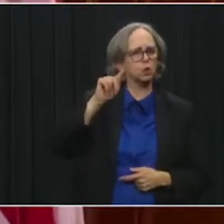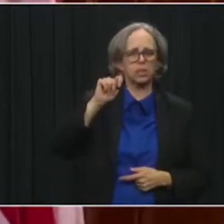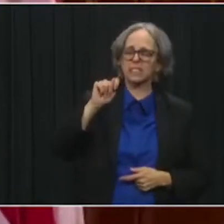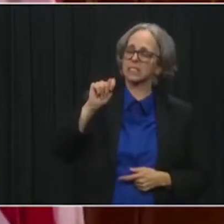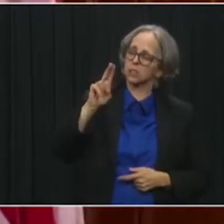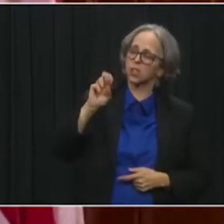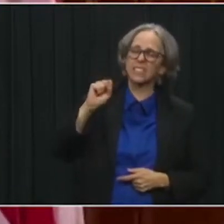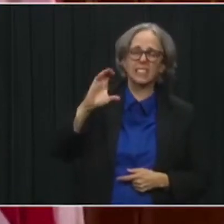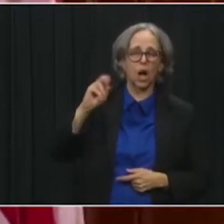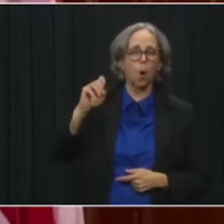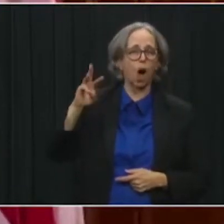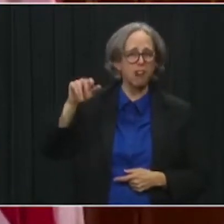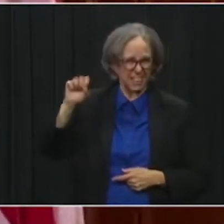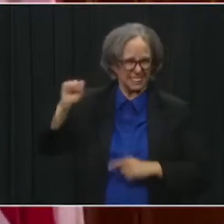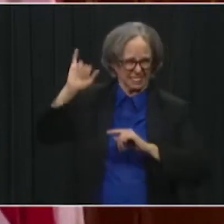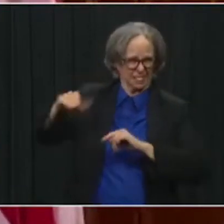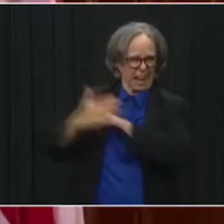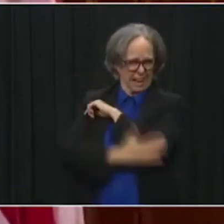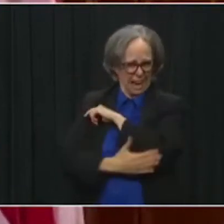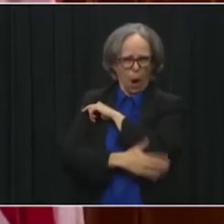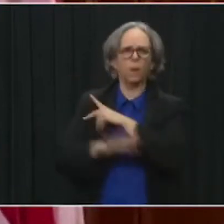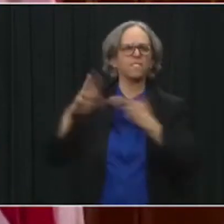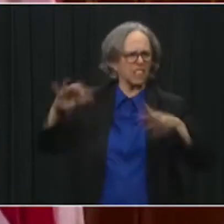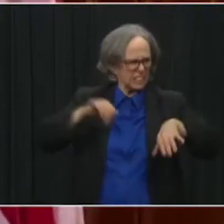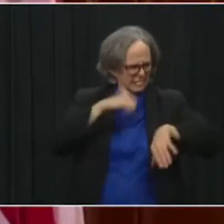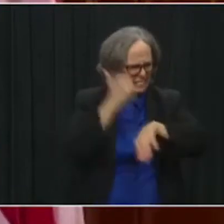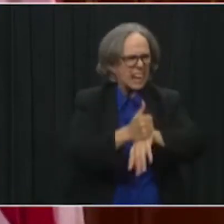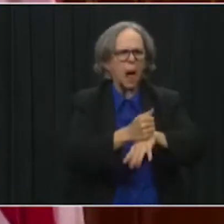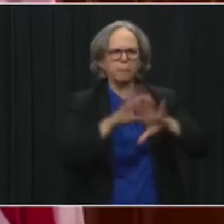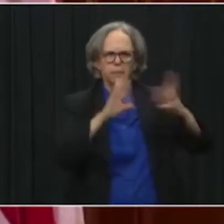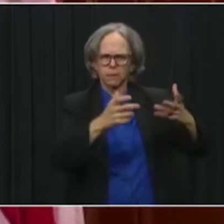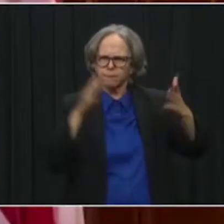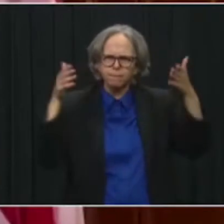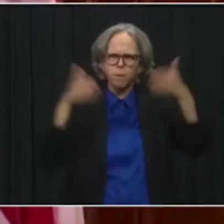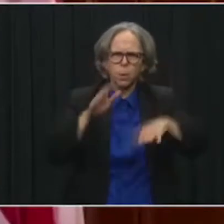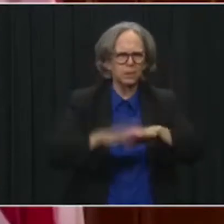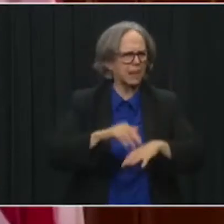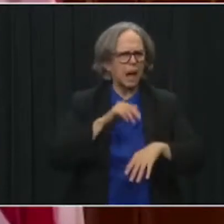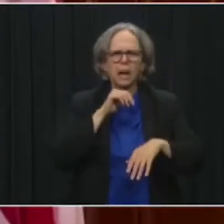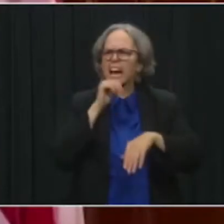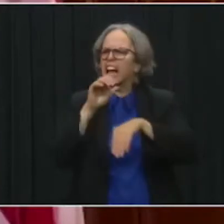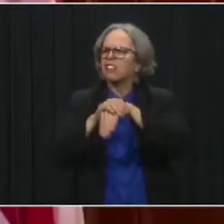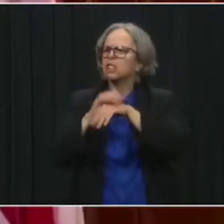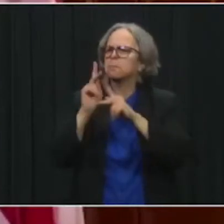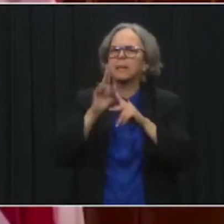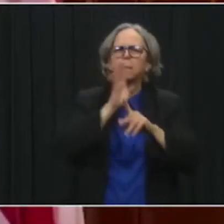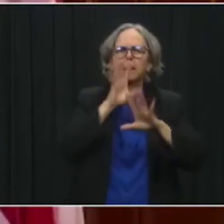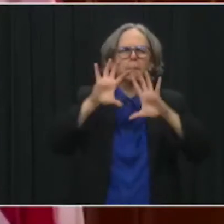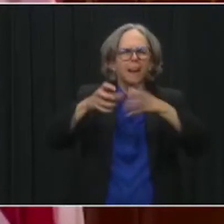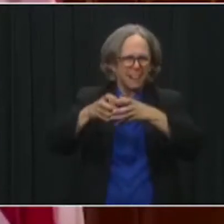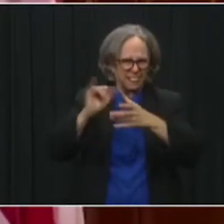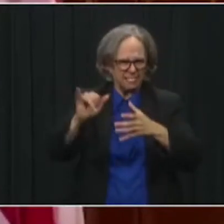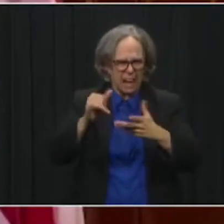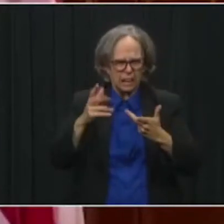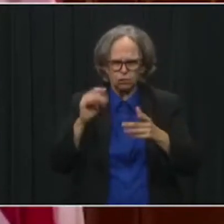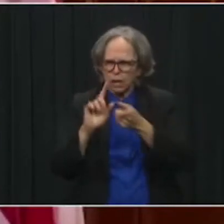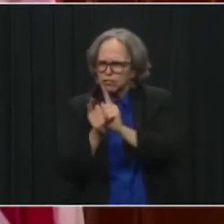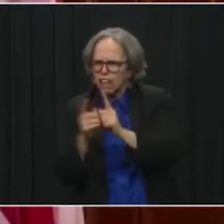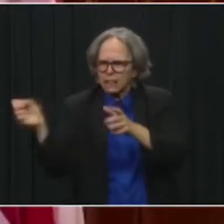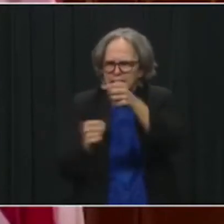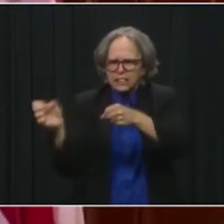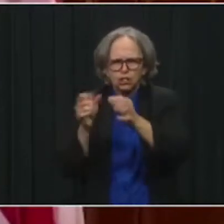ensure non-English speakers interested in getting vaccinated will have access to translators. We appreciate